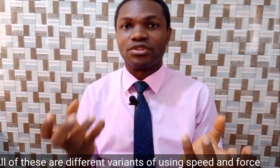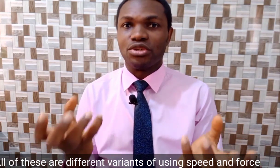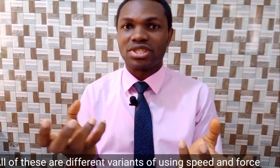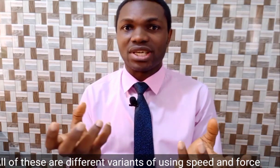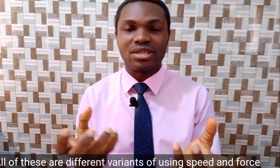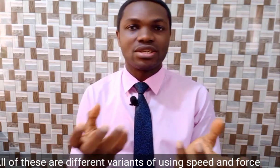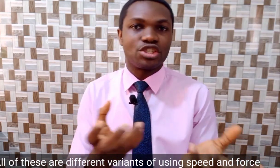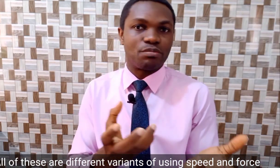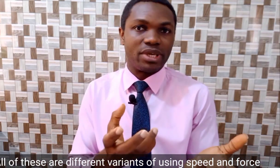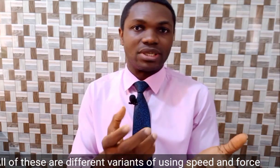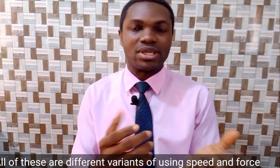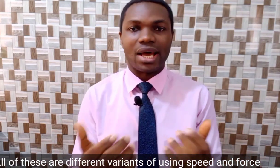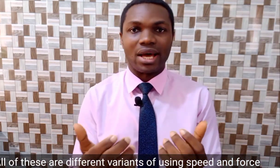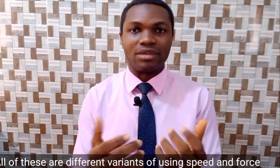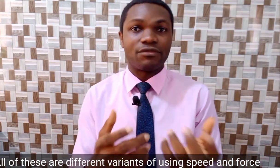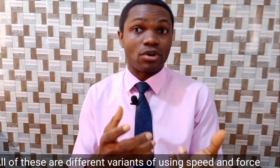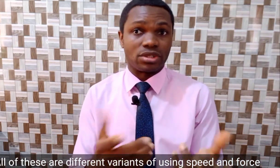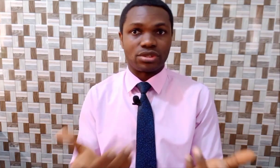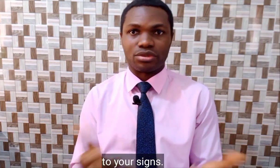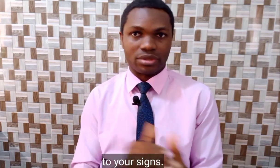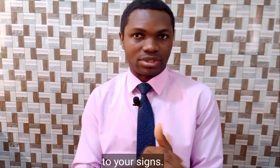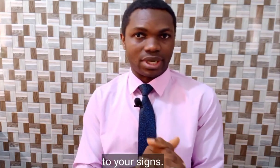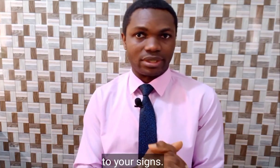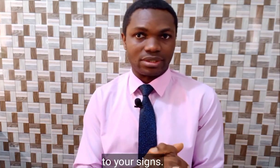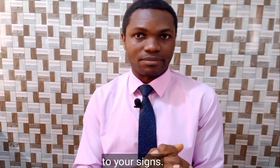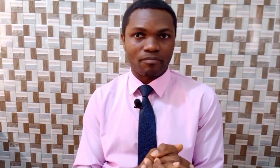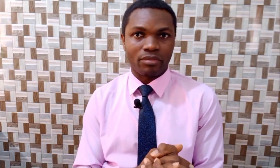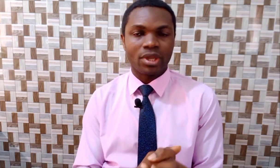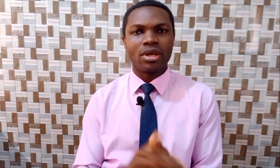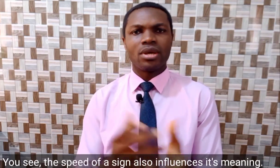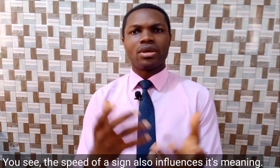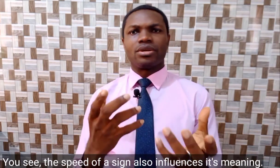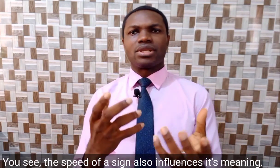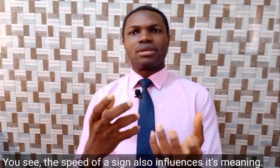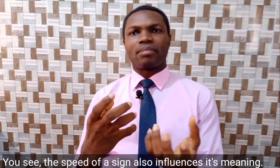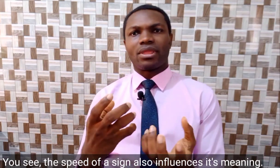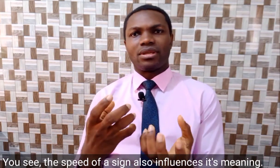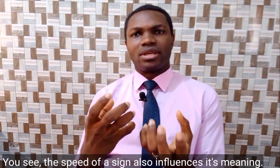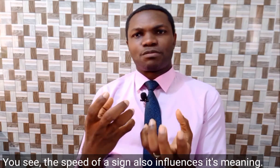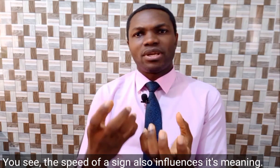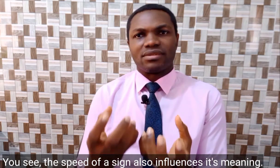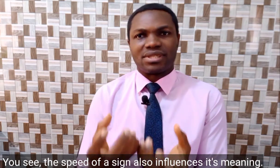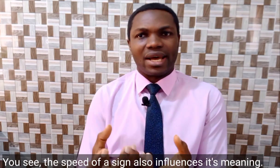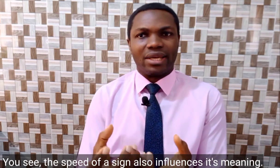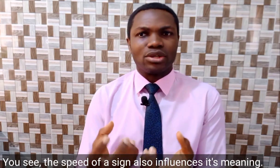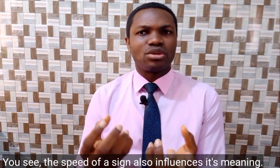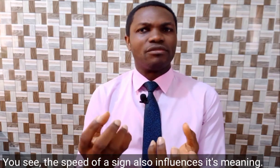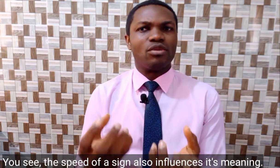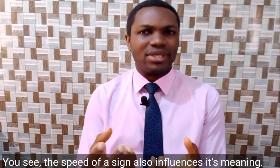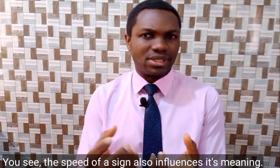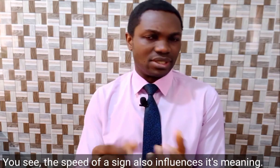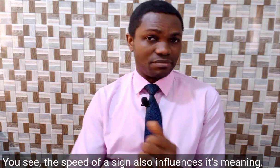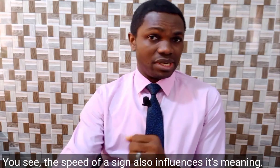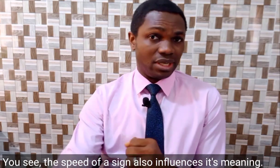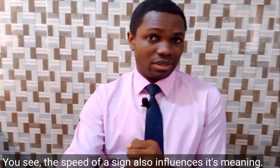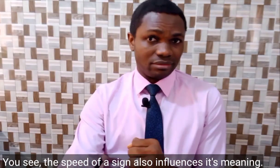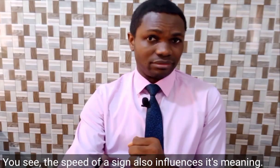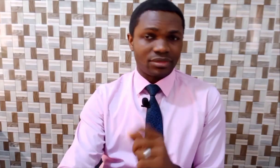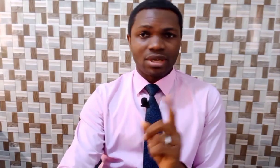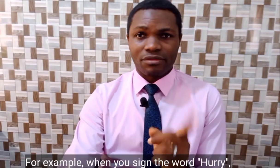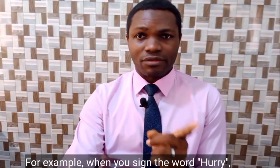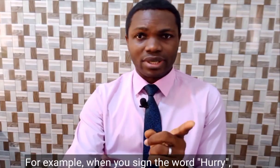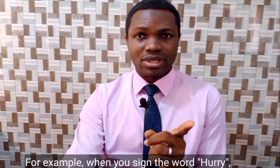of using speed and force to your signs. You see, the speed of sign also influences its